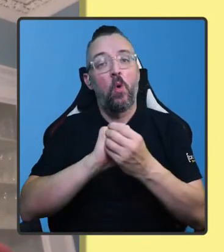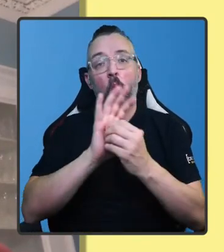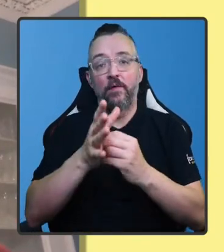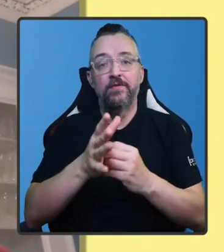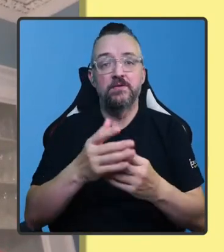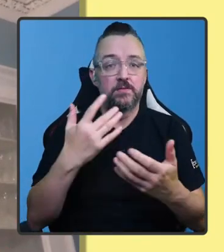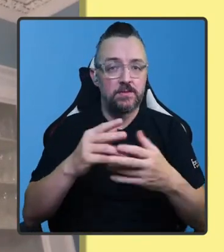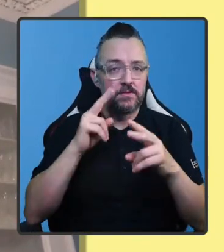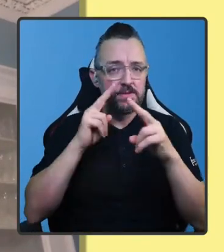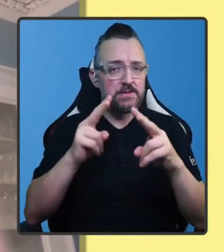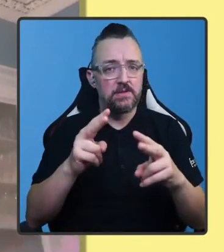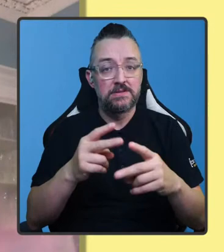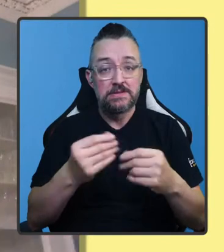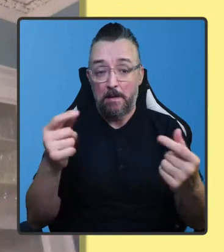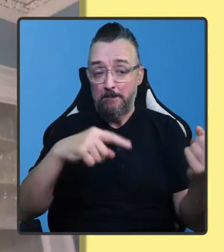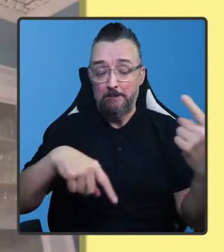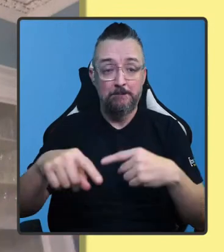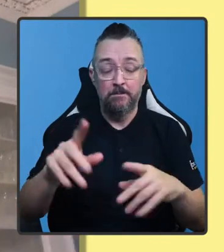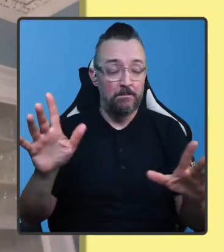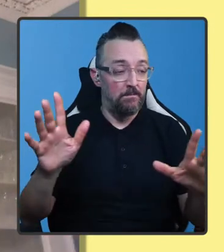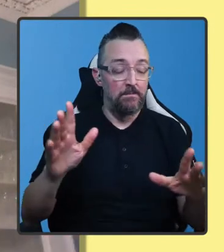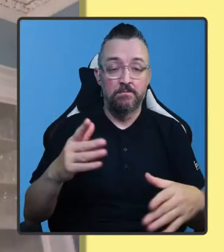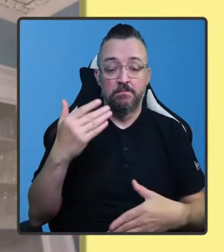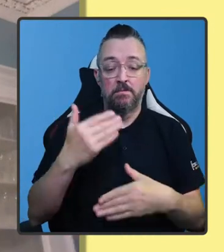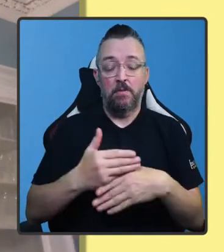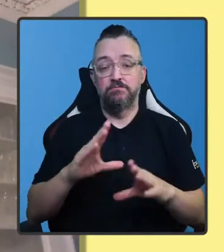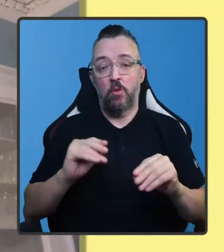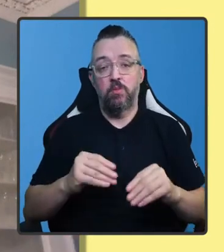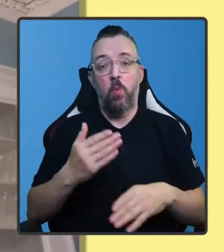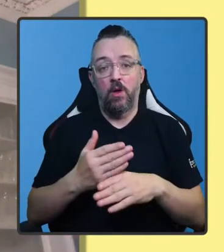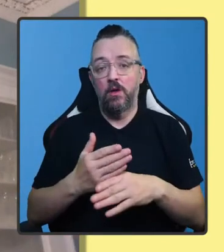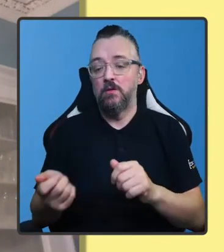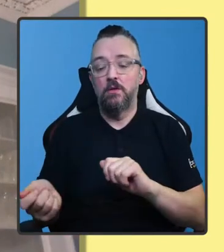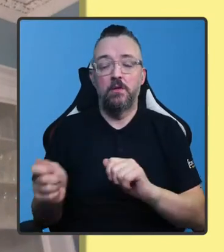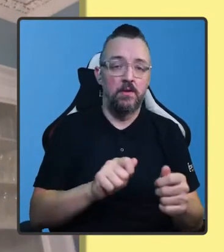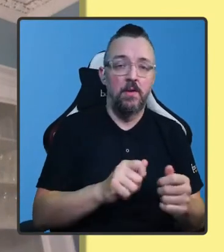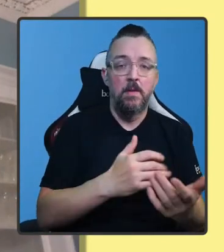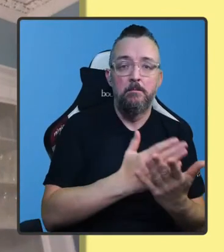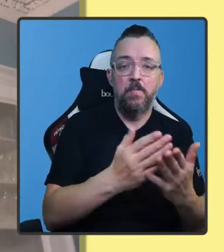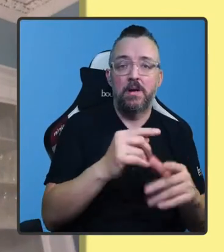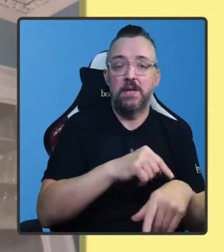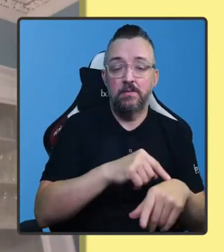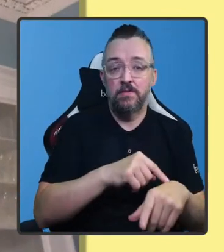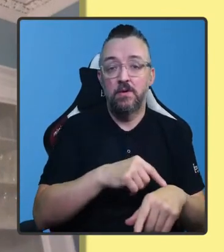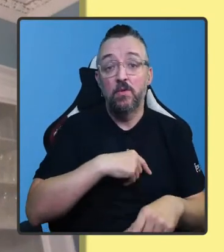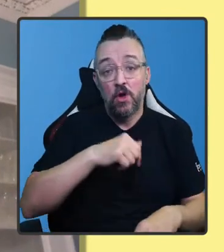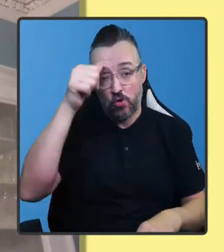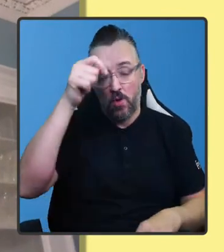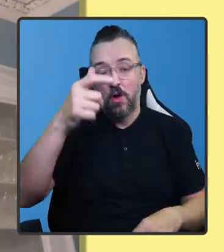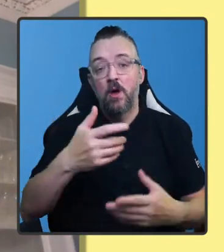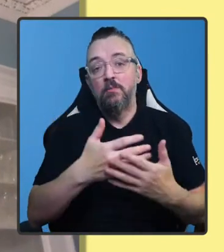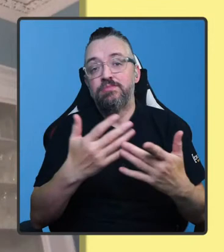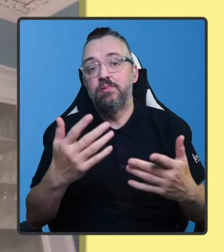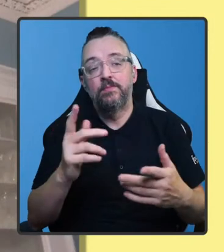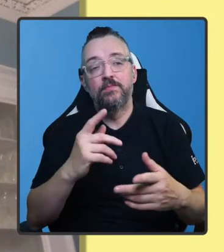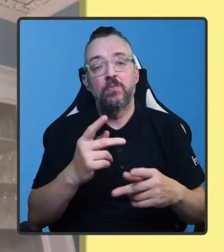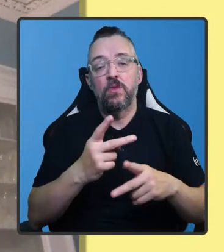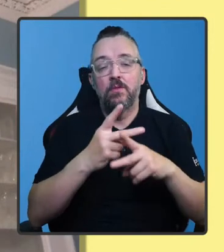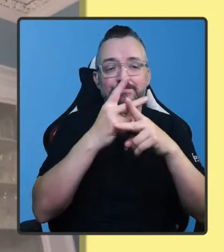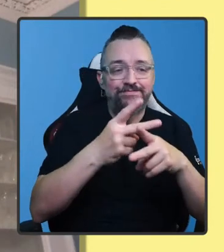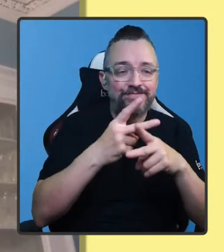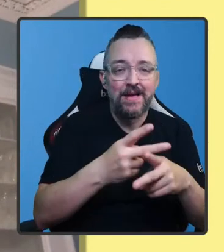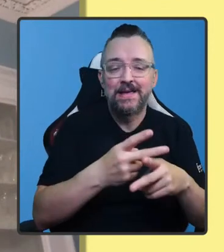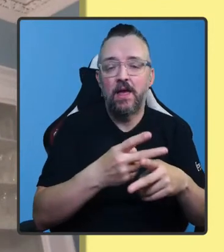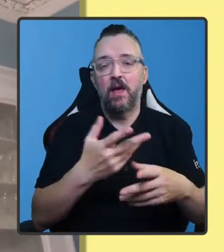women stopping working altogether, many more becoming part-time, and we know more women are employed in the caring and hospitality professions that